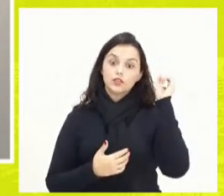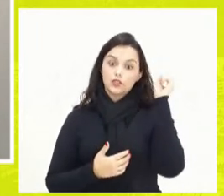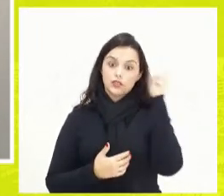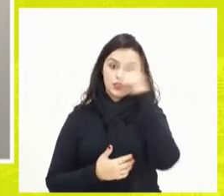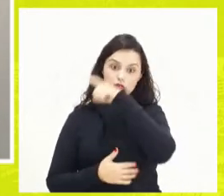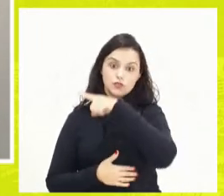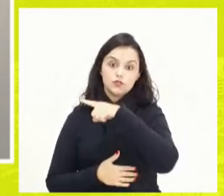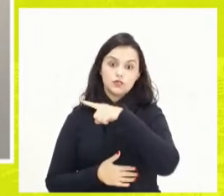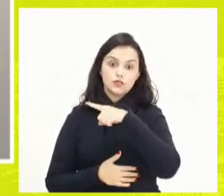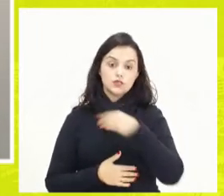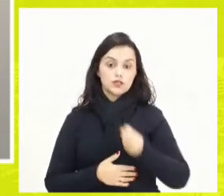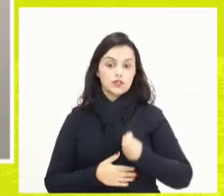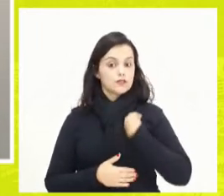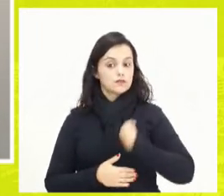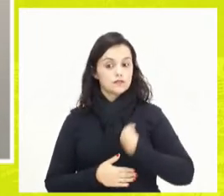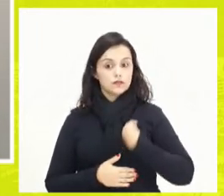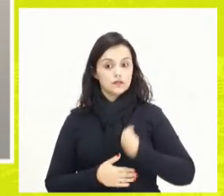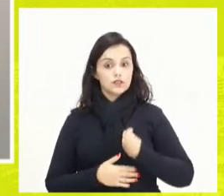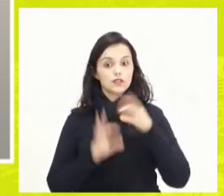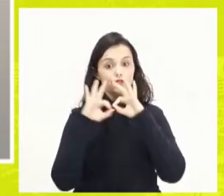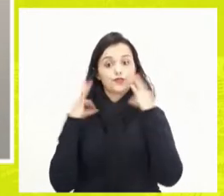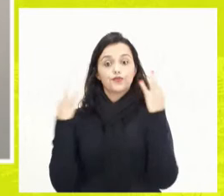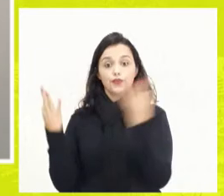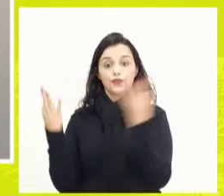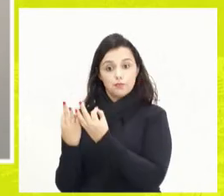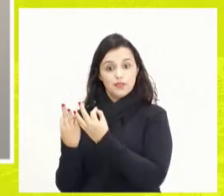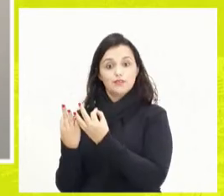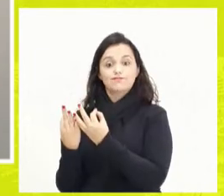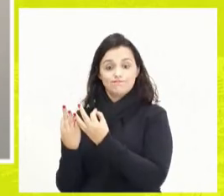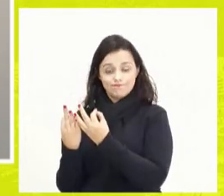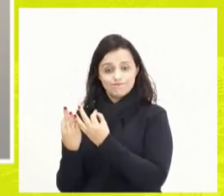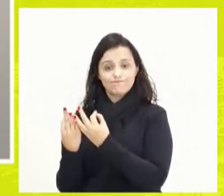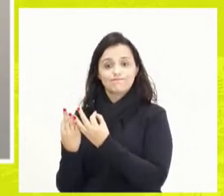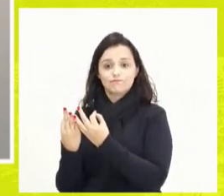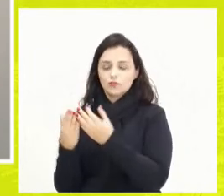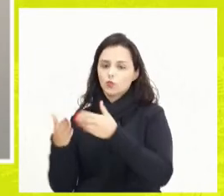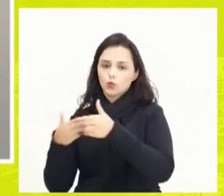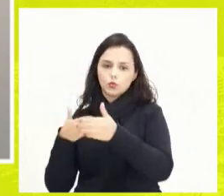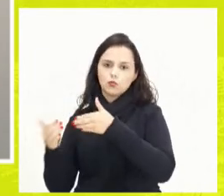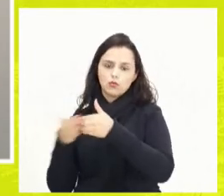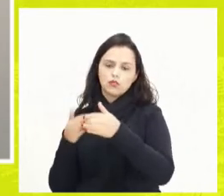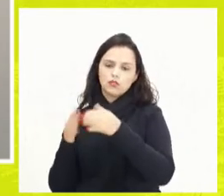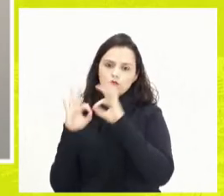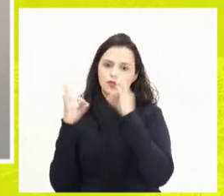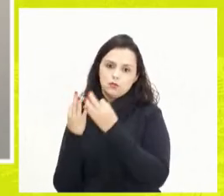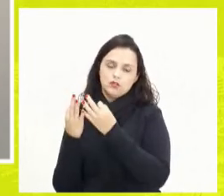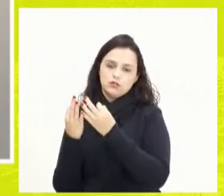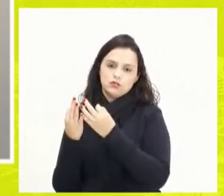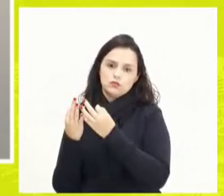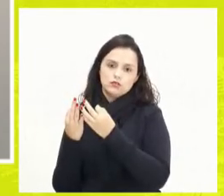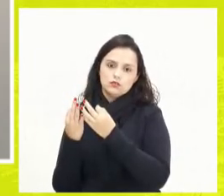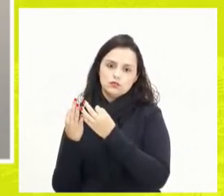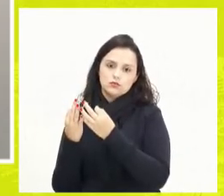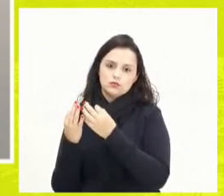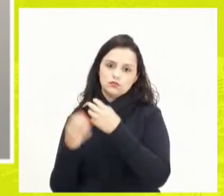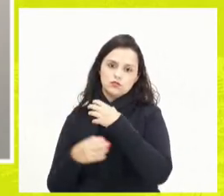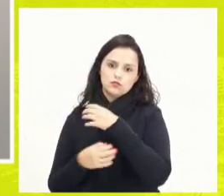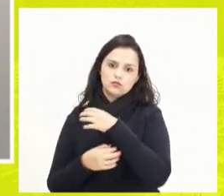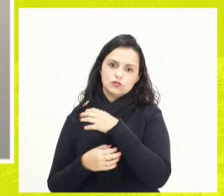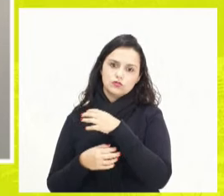impact on the lives of family members whatever setting you have at